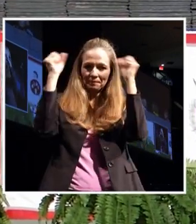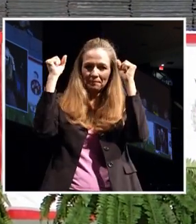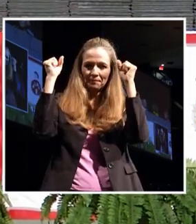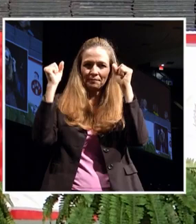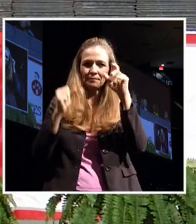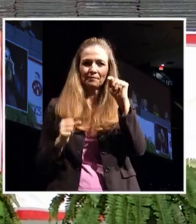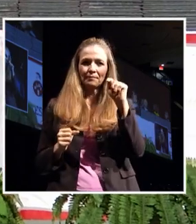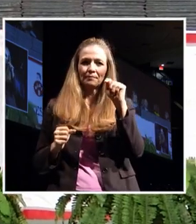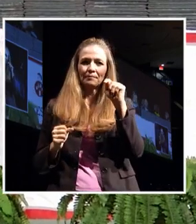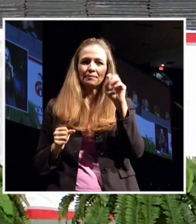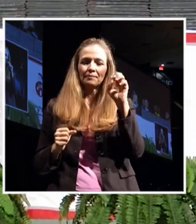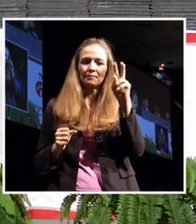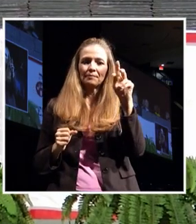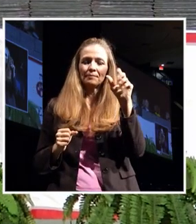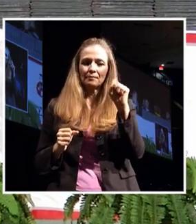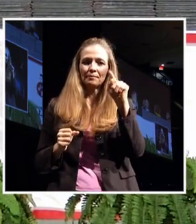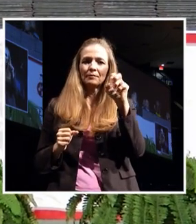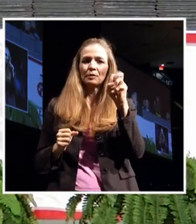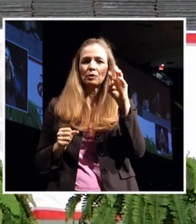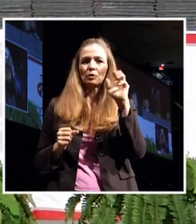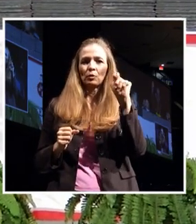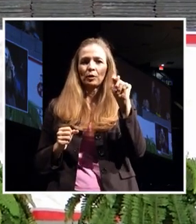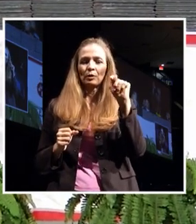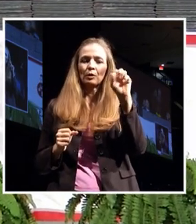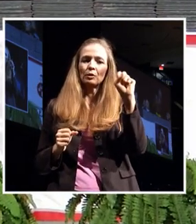Associate Superintendent, Stuart Snow.